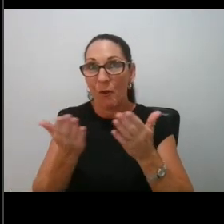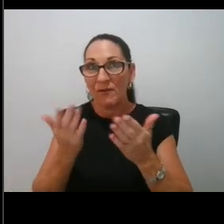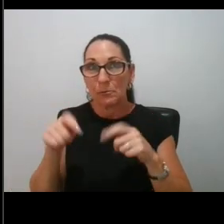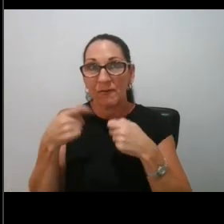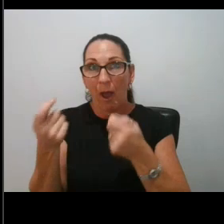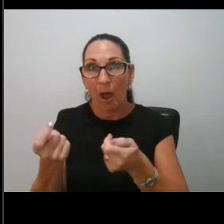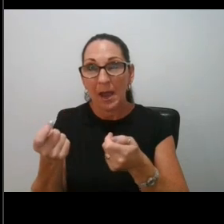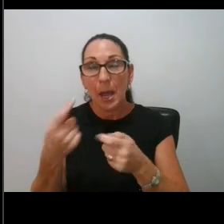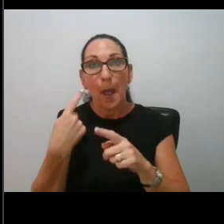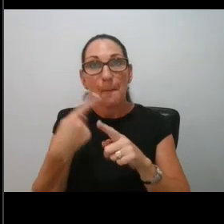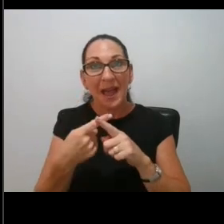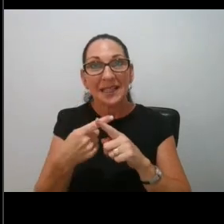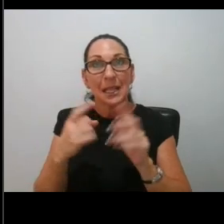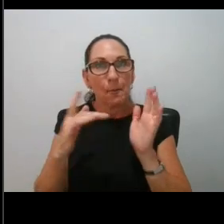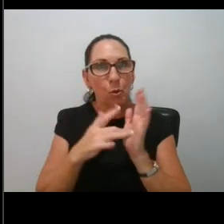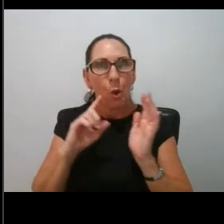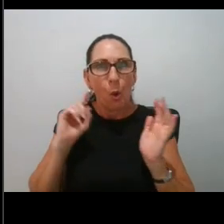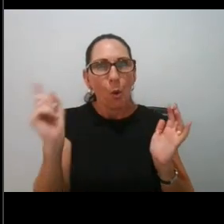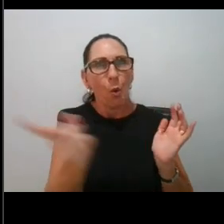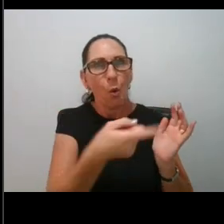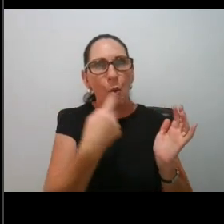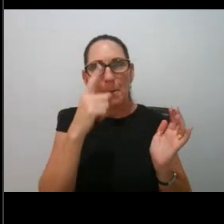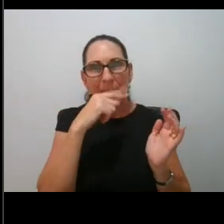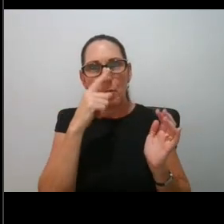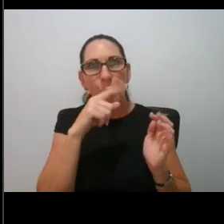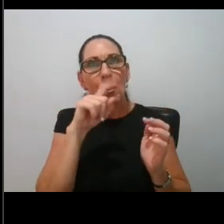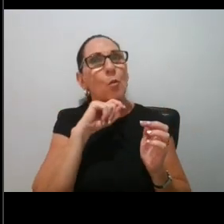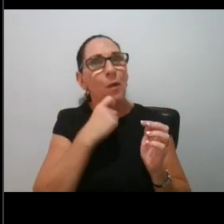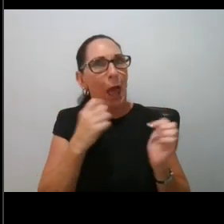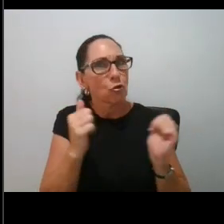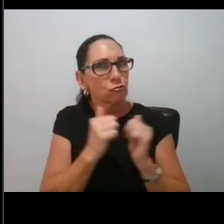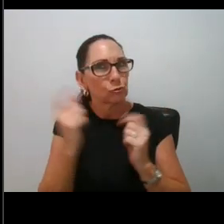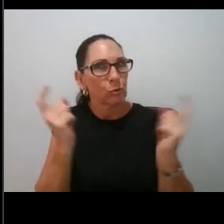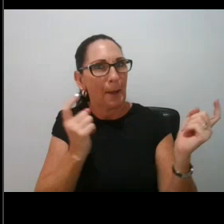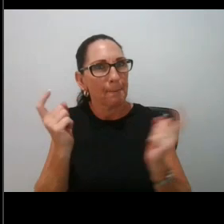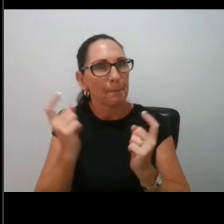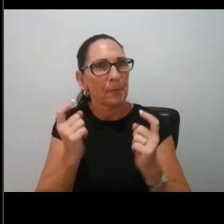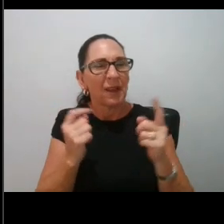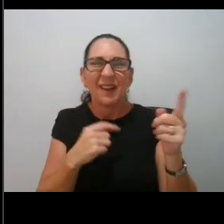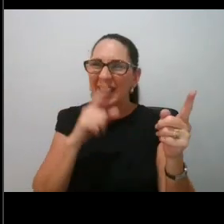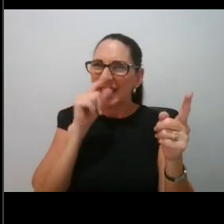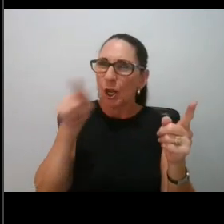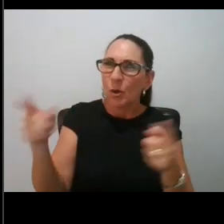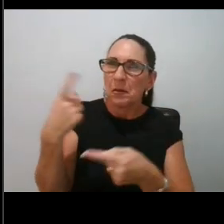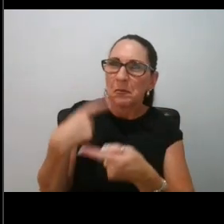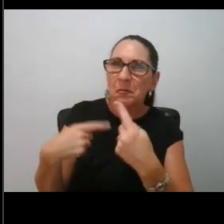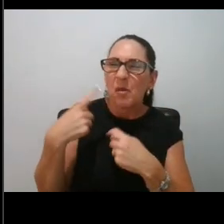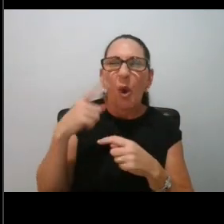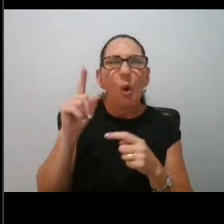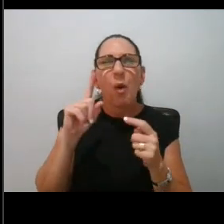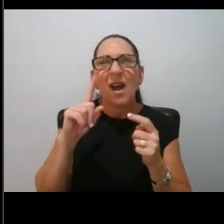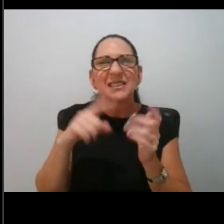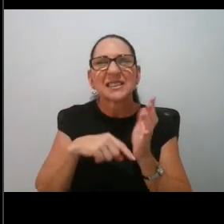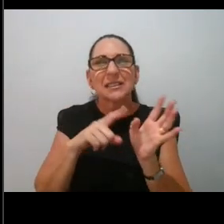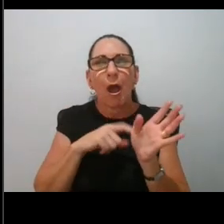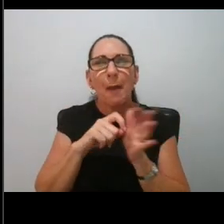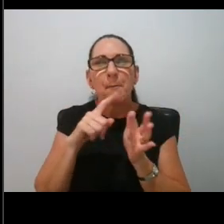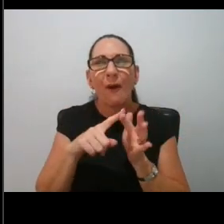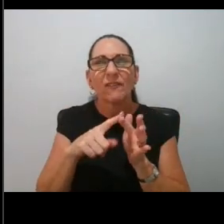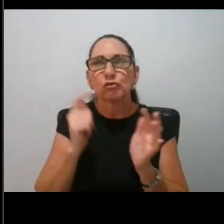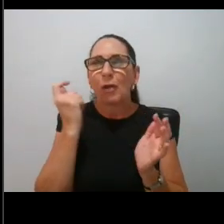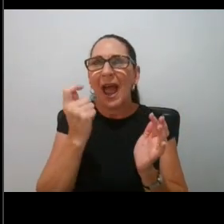consent to the referral. So Andrew, can you just explain a little bit about the kinds of matters that we often see? What are the kinds of charges